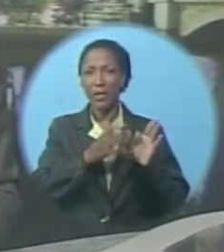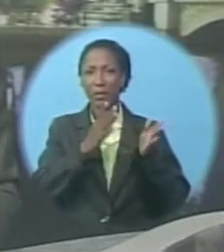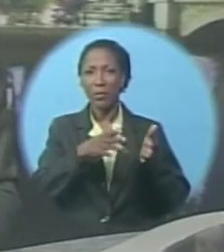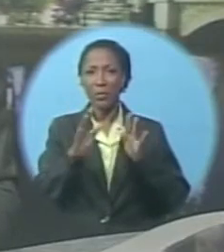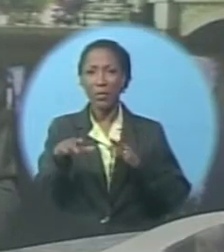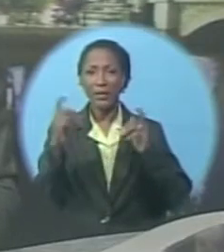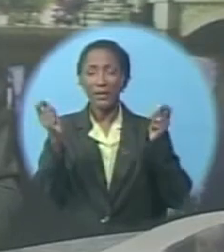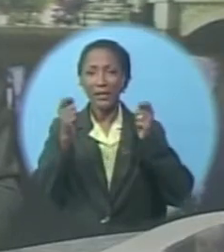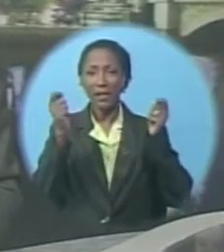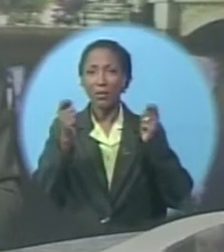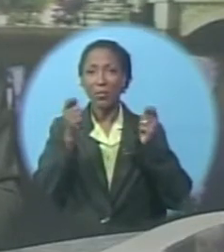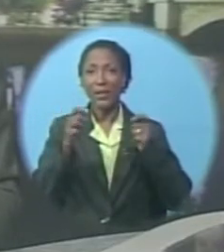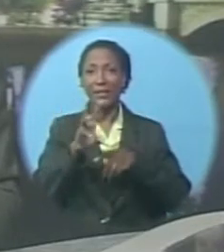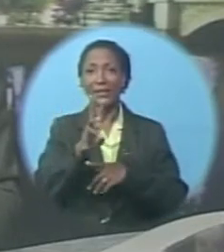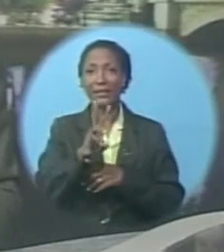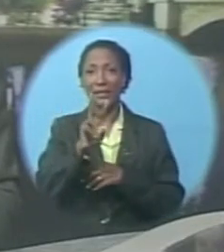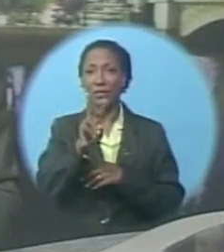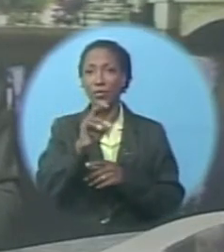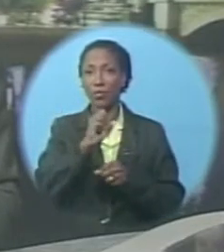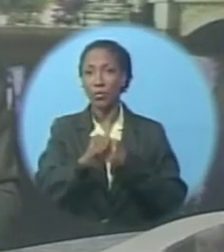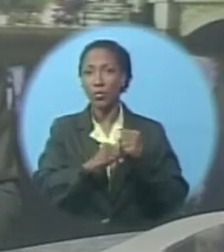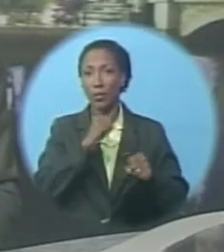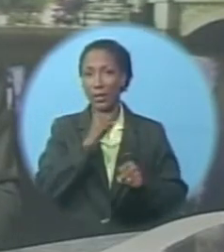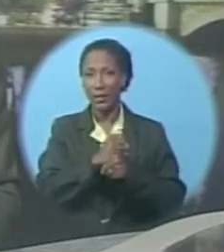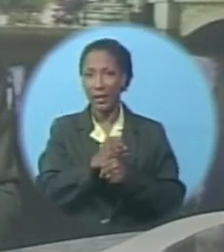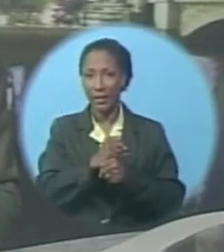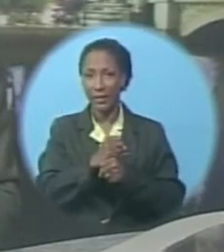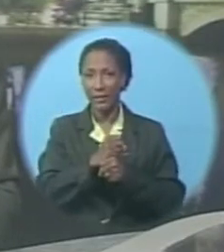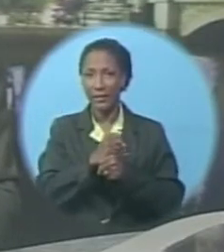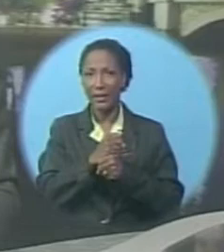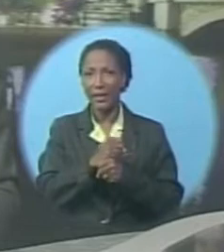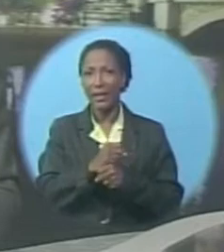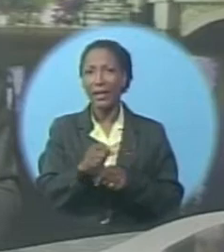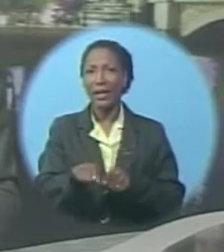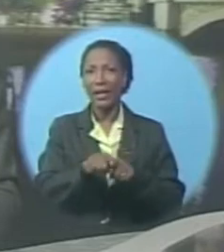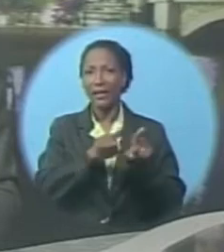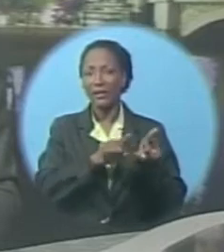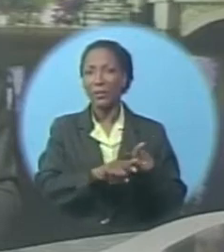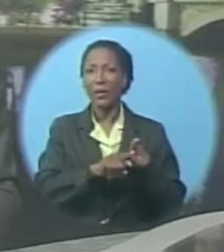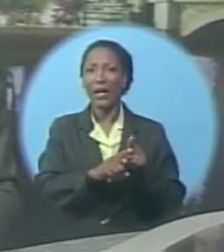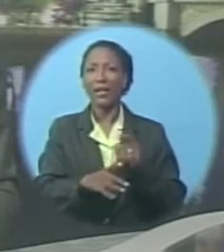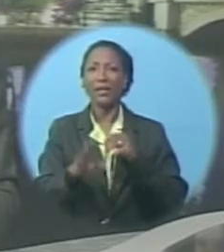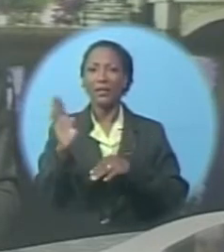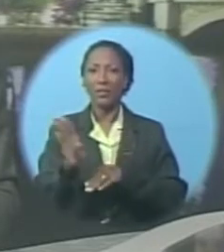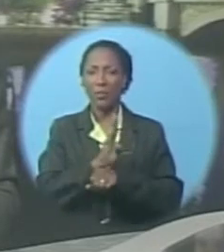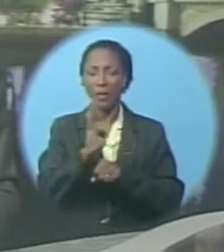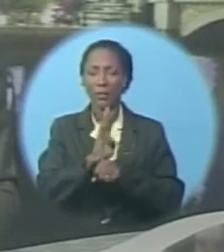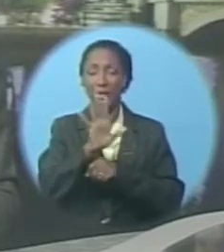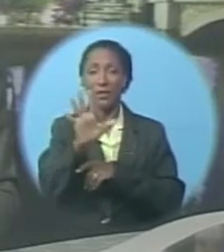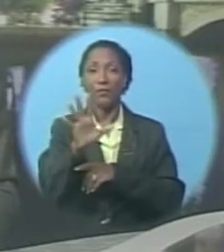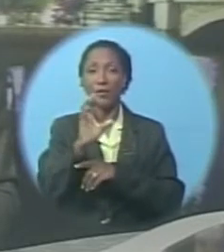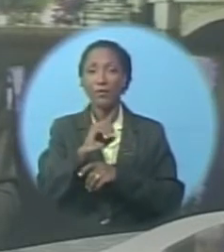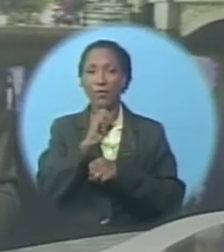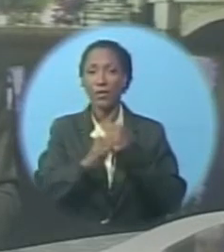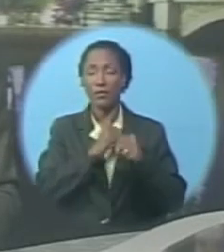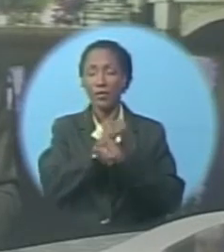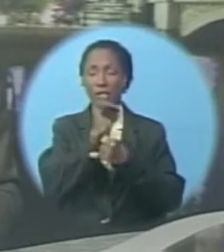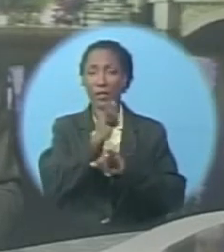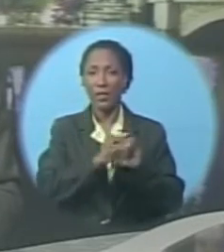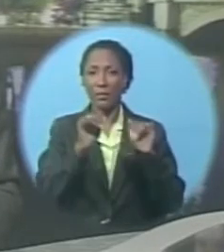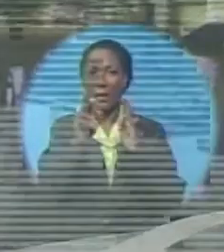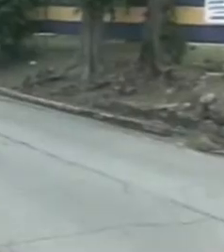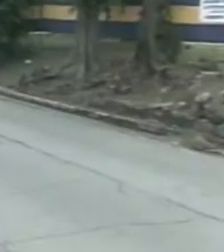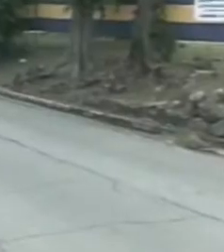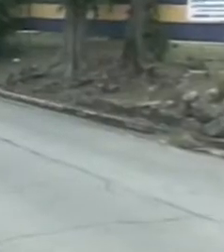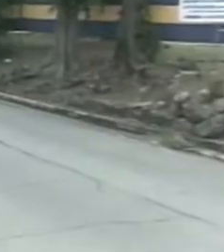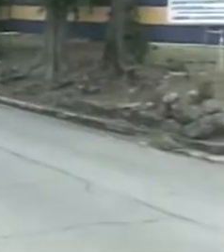its preparations to celebrate 62 years as an organization, as well as the country's 50th year of independence.